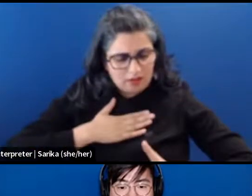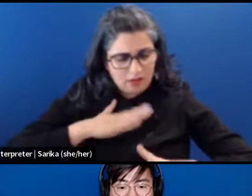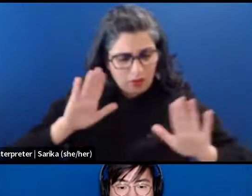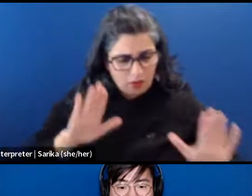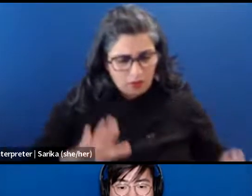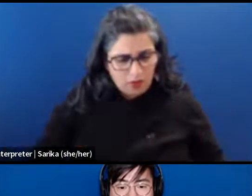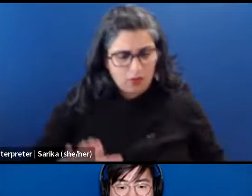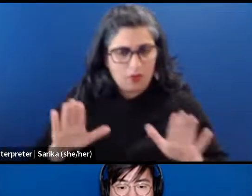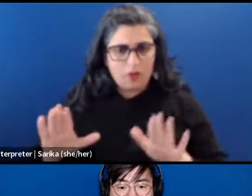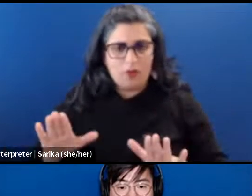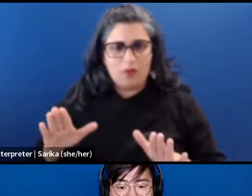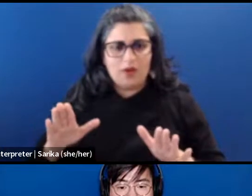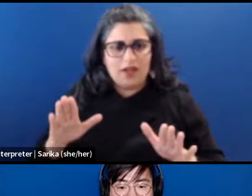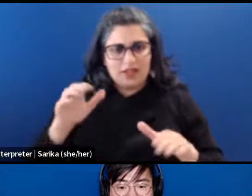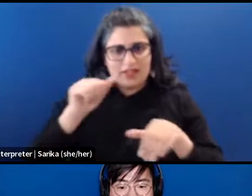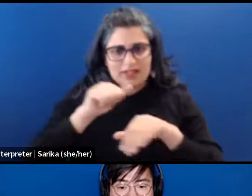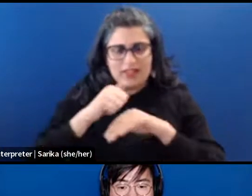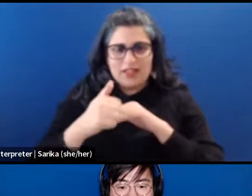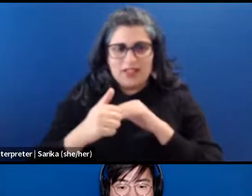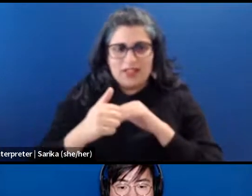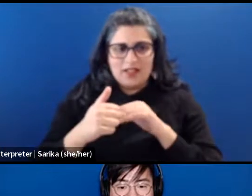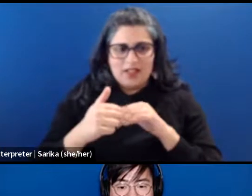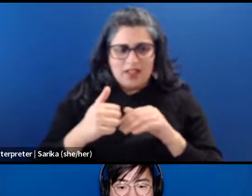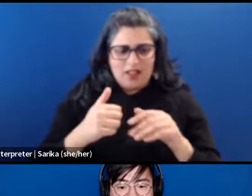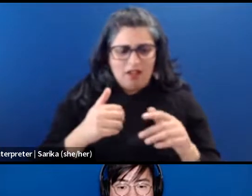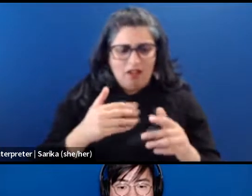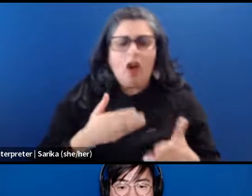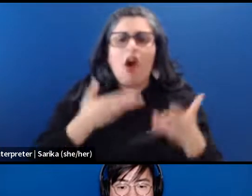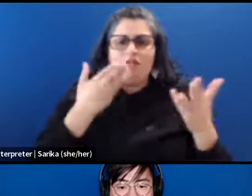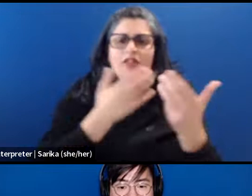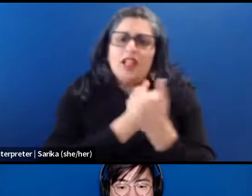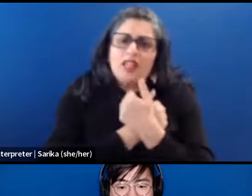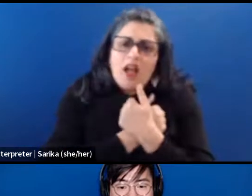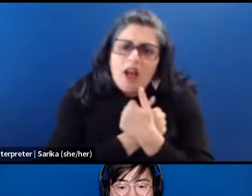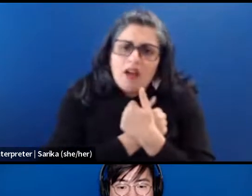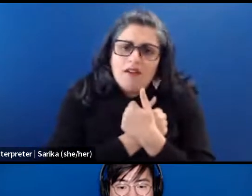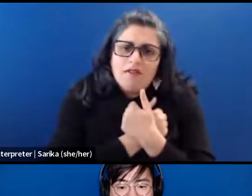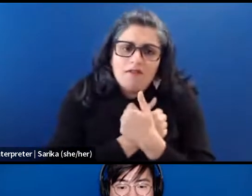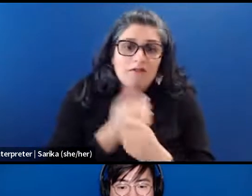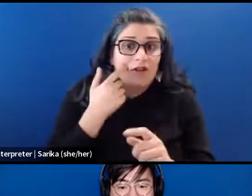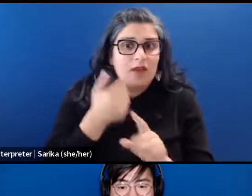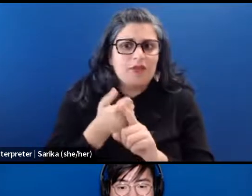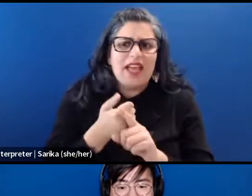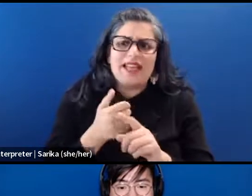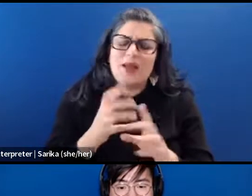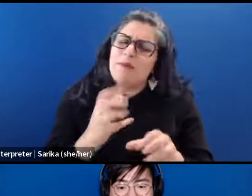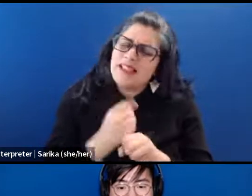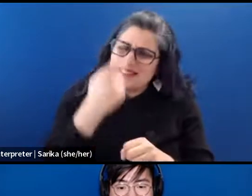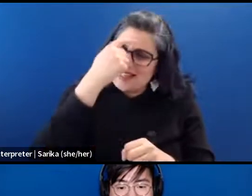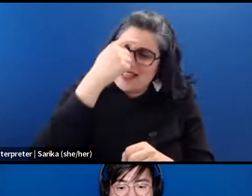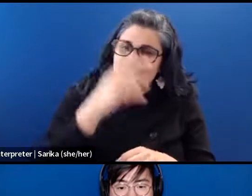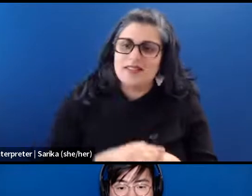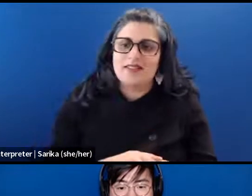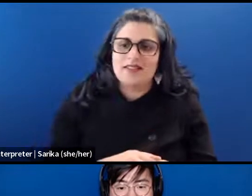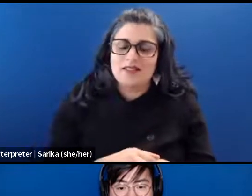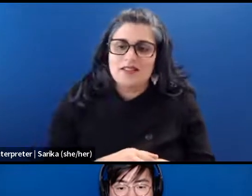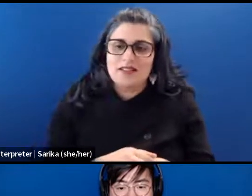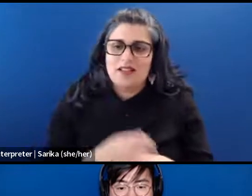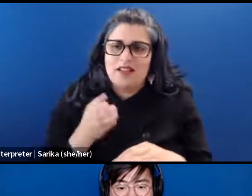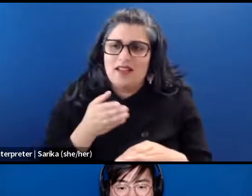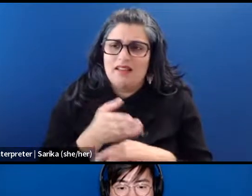with sending loving kindness to themselves. And if you think about it, it makes perfect sense. After we have